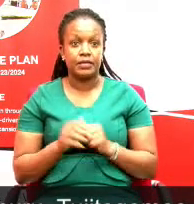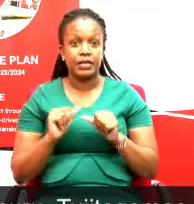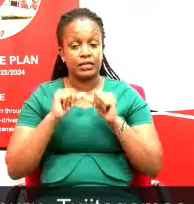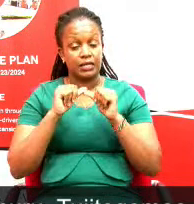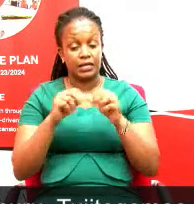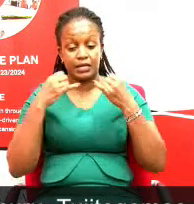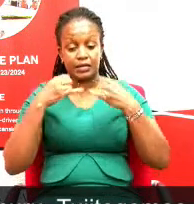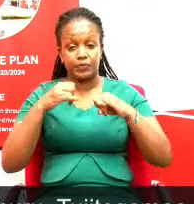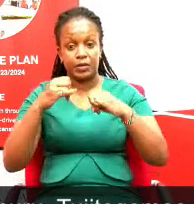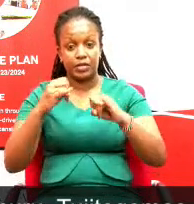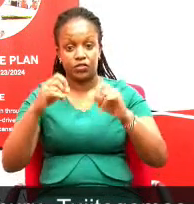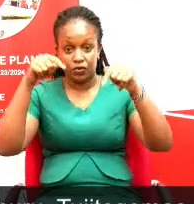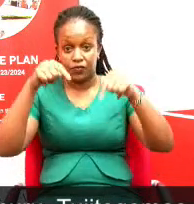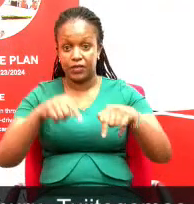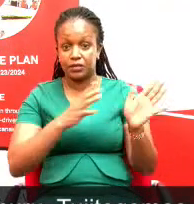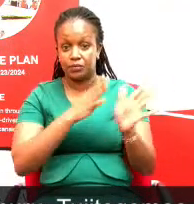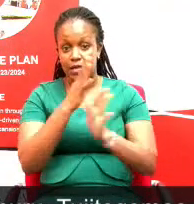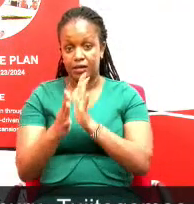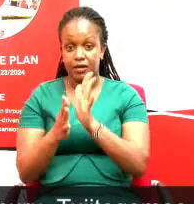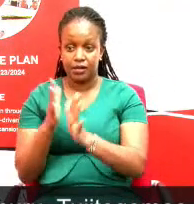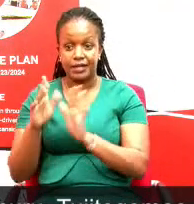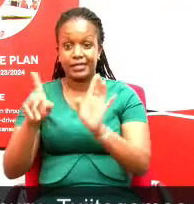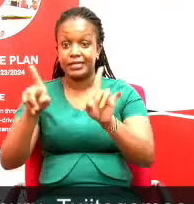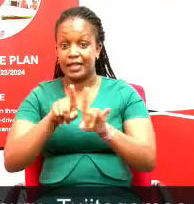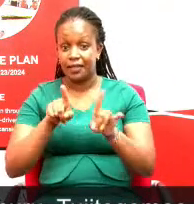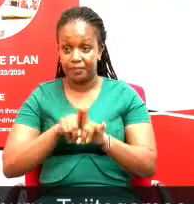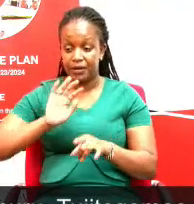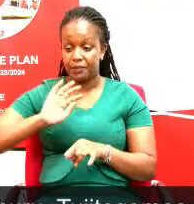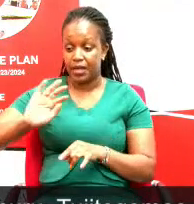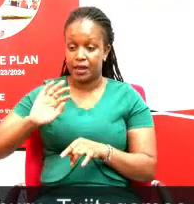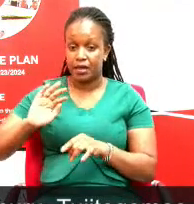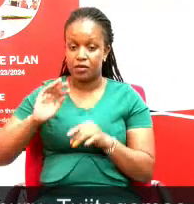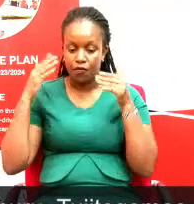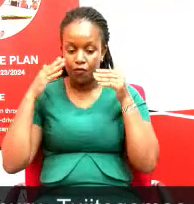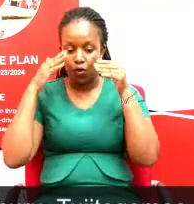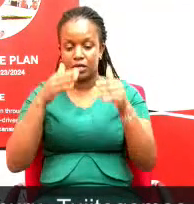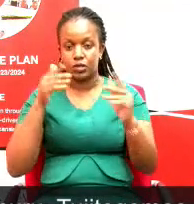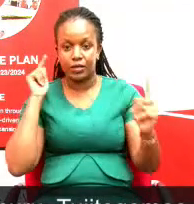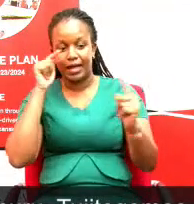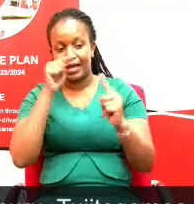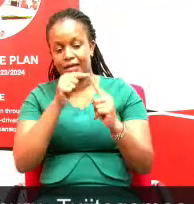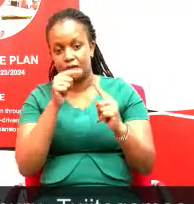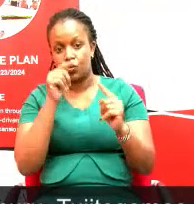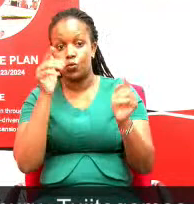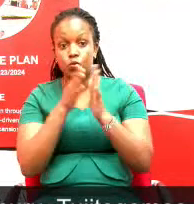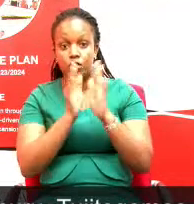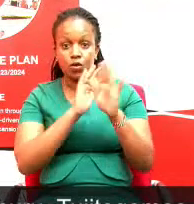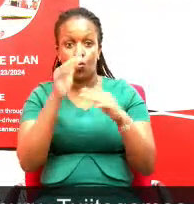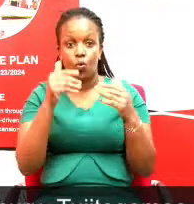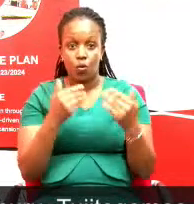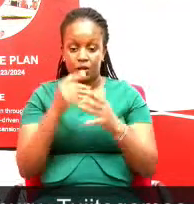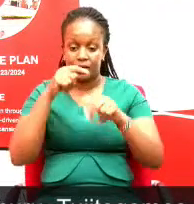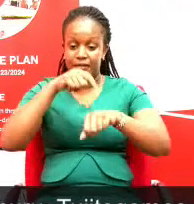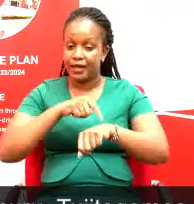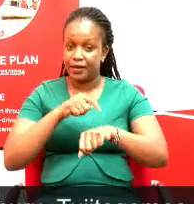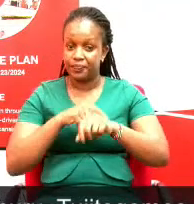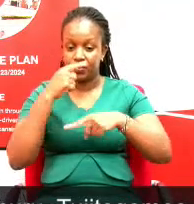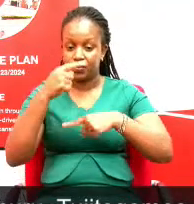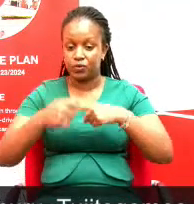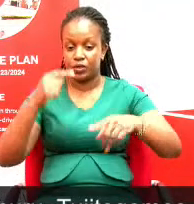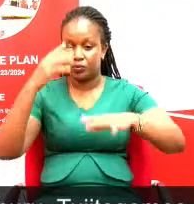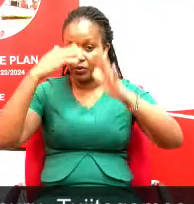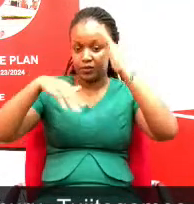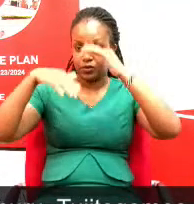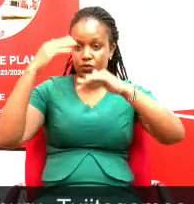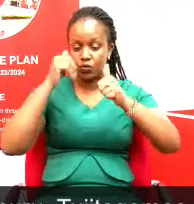implementation of this plan and remaining quite focused on target at all times, while maintaining the professionalism